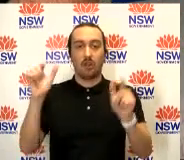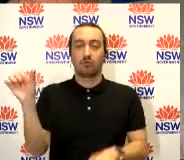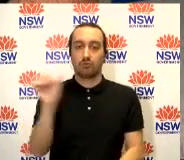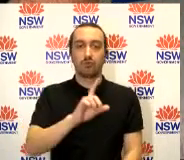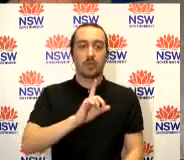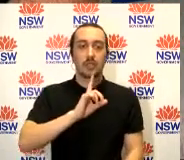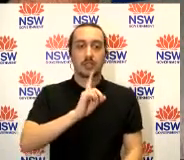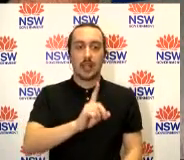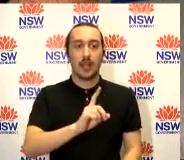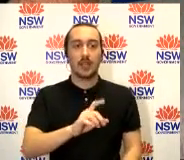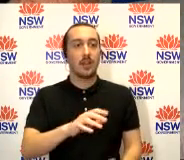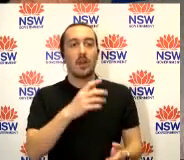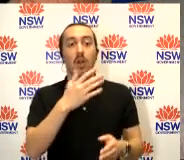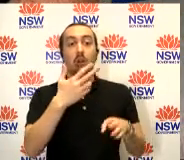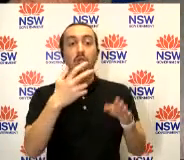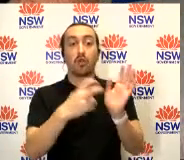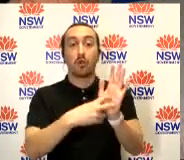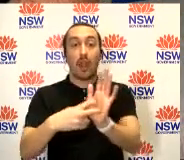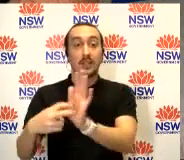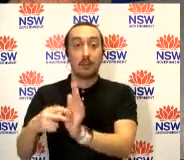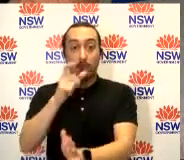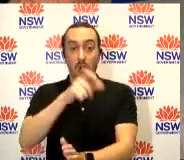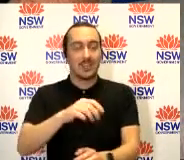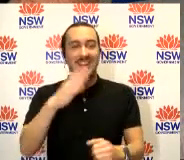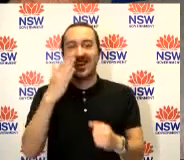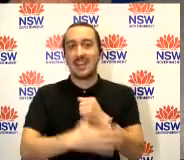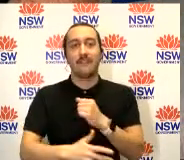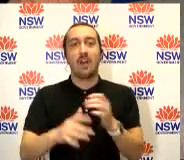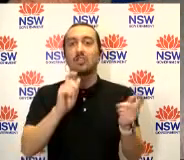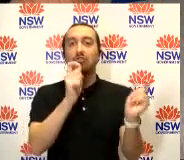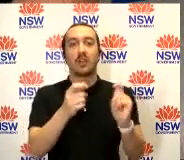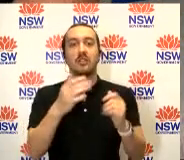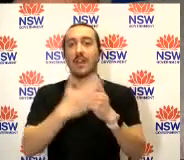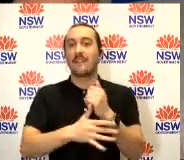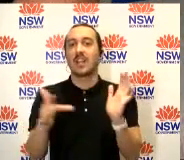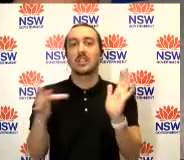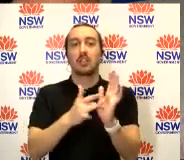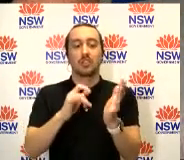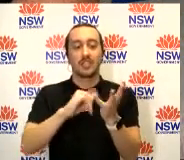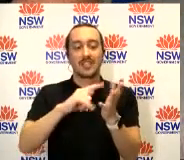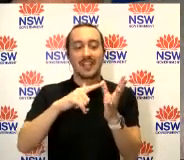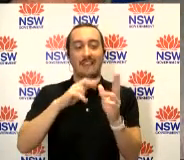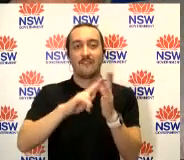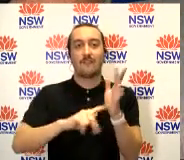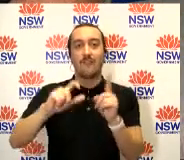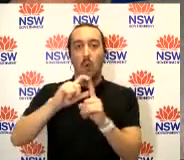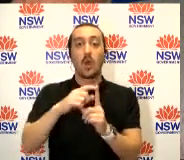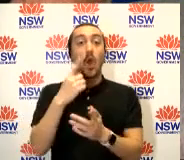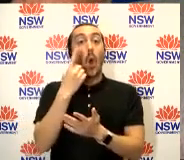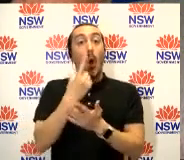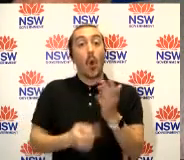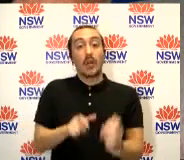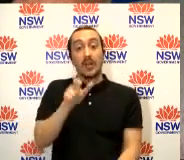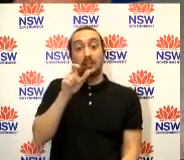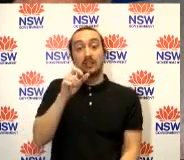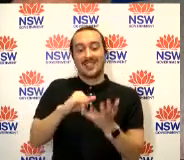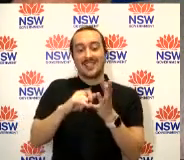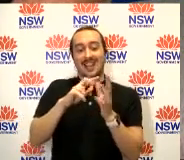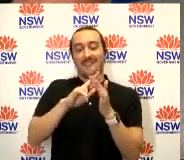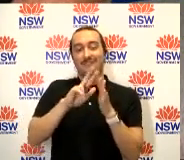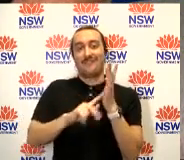Only scaffolders can do it. Yeah, I think the other thing, the scaffold industry safety standard, I know Josh had a big hand in